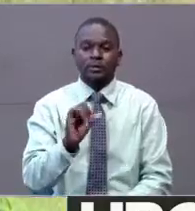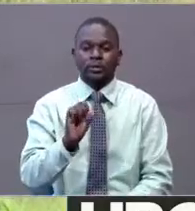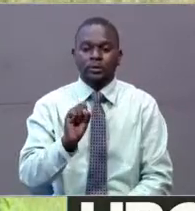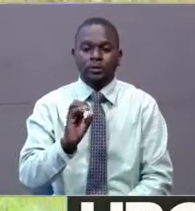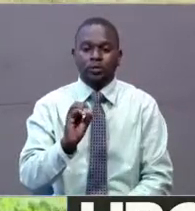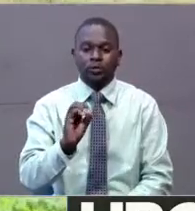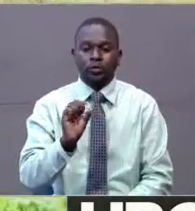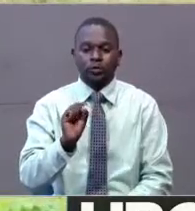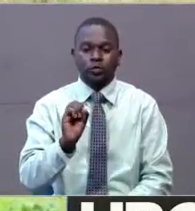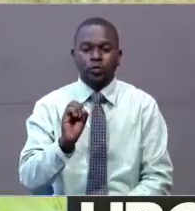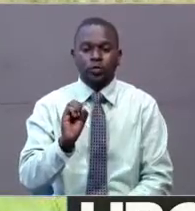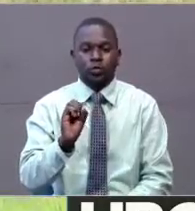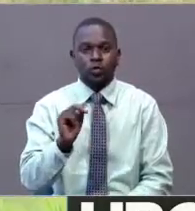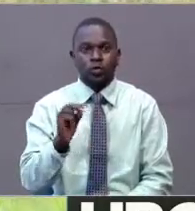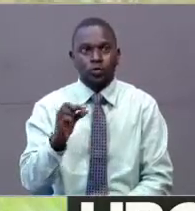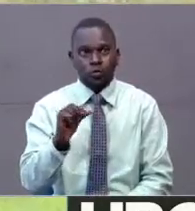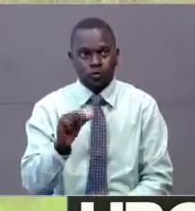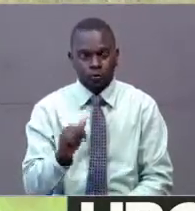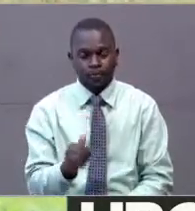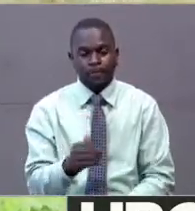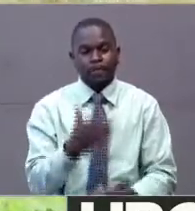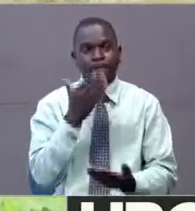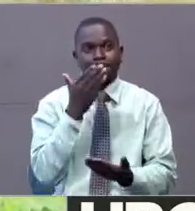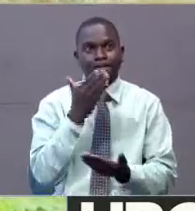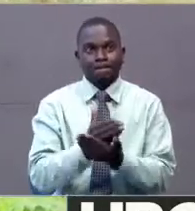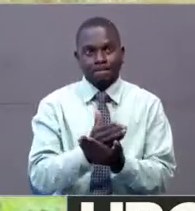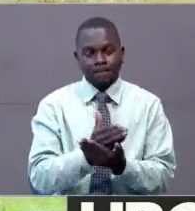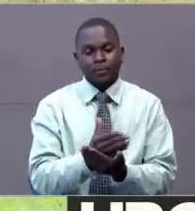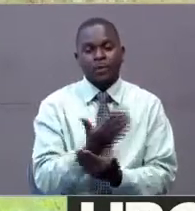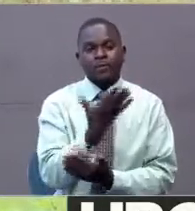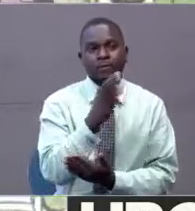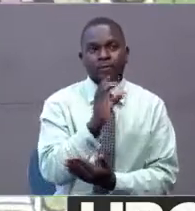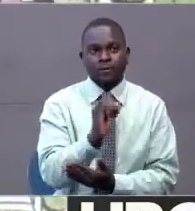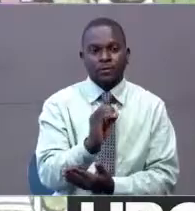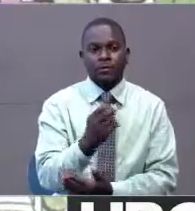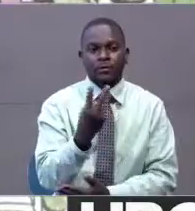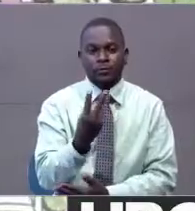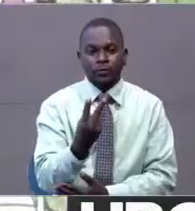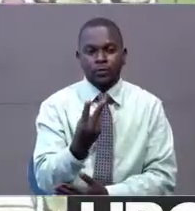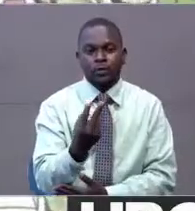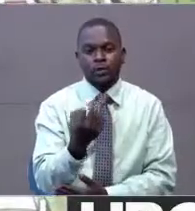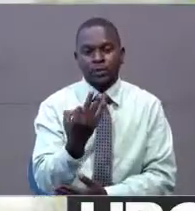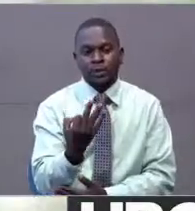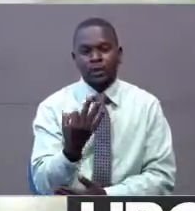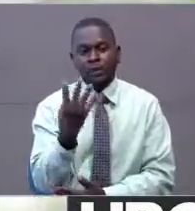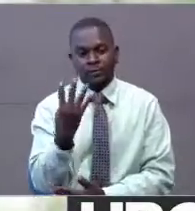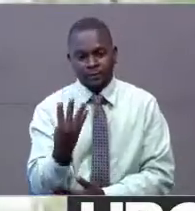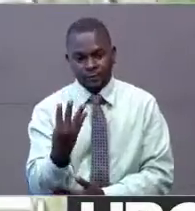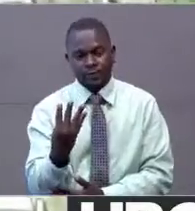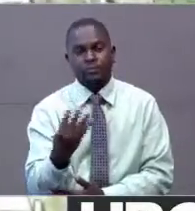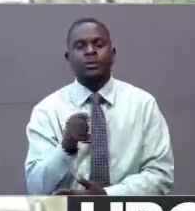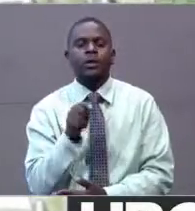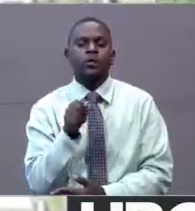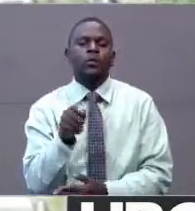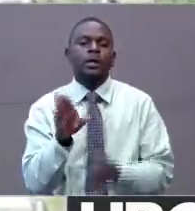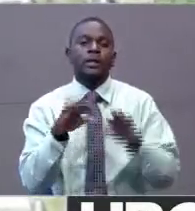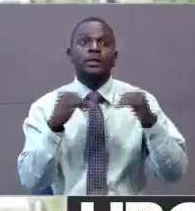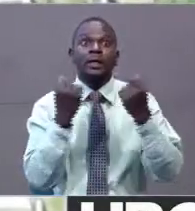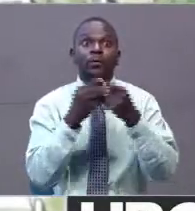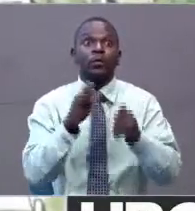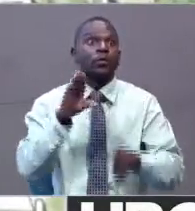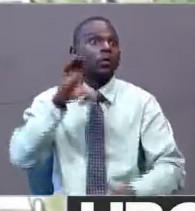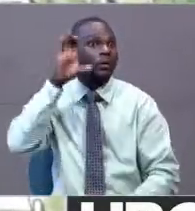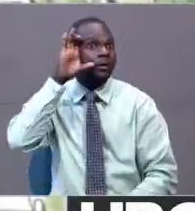estates. The land located between Plot 50, block number 234 Chadondo, is where Chambogo